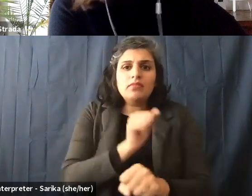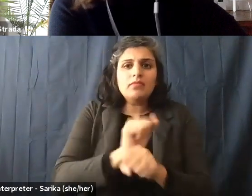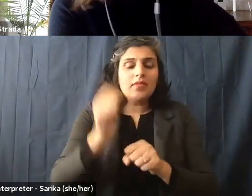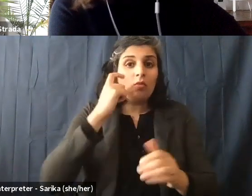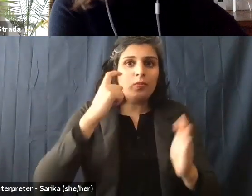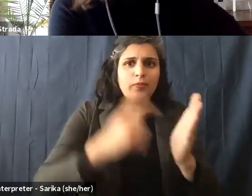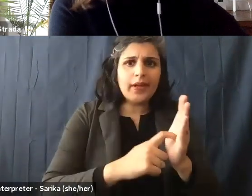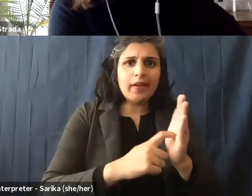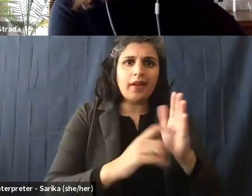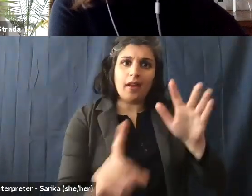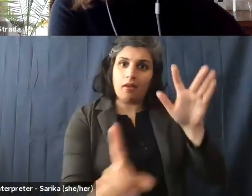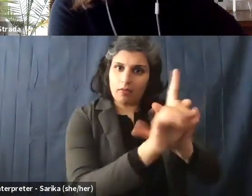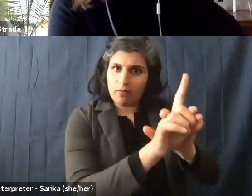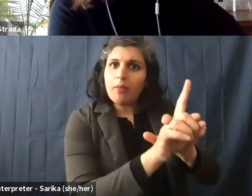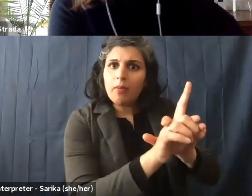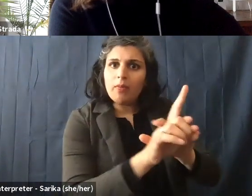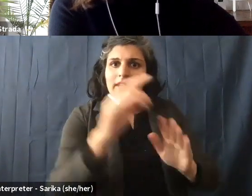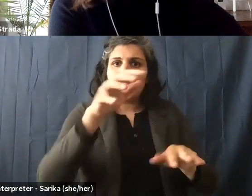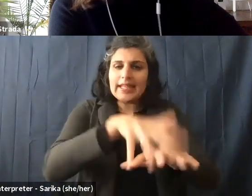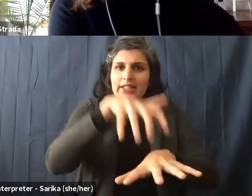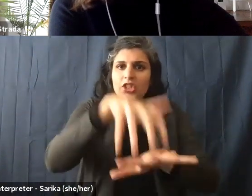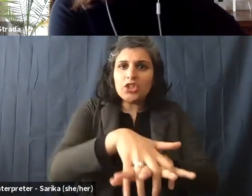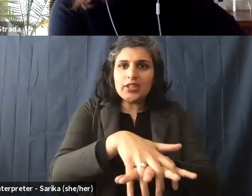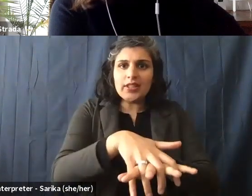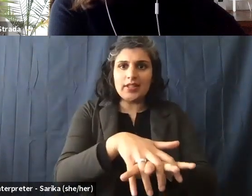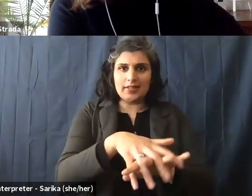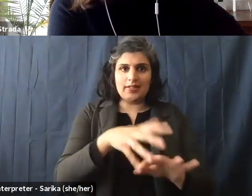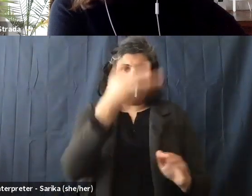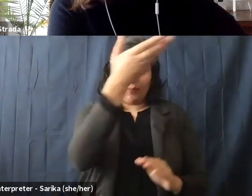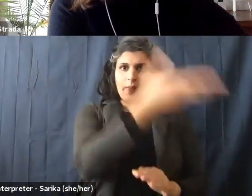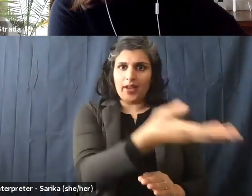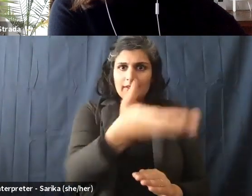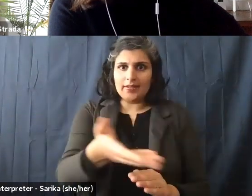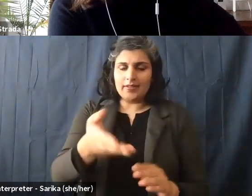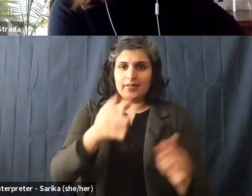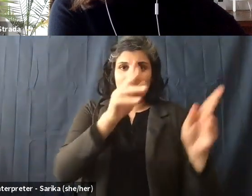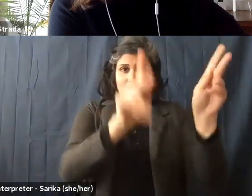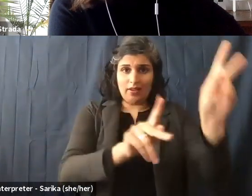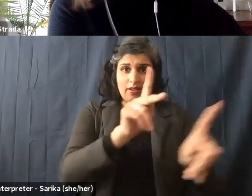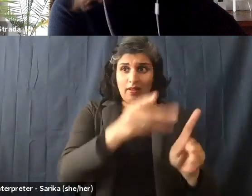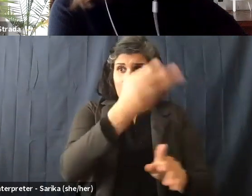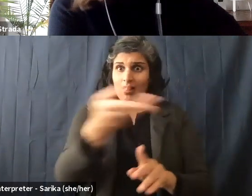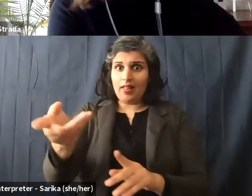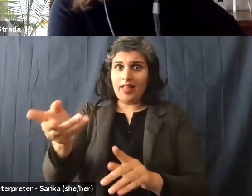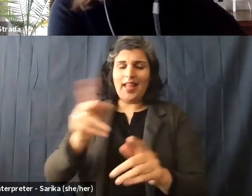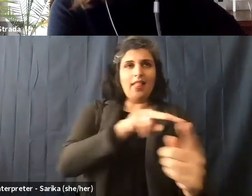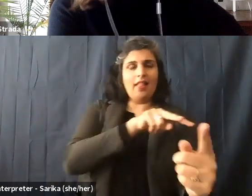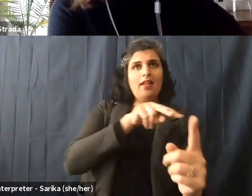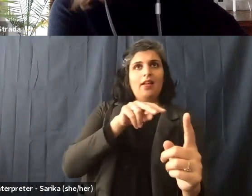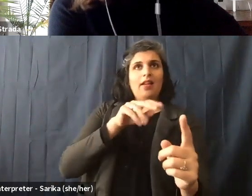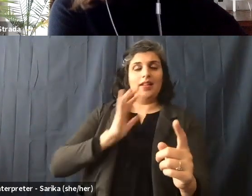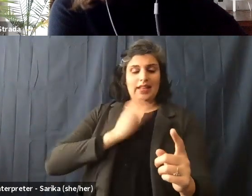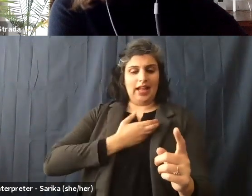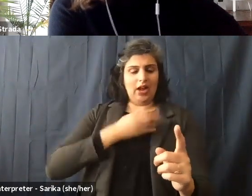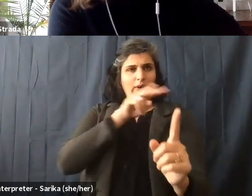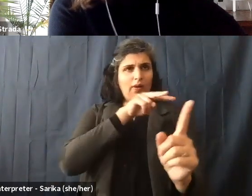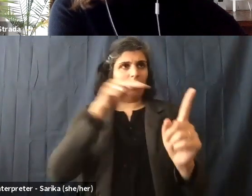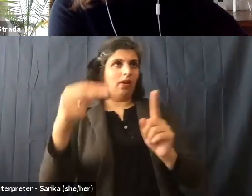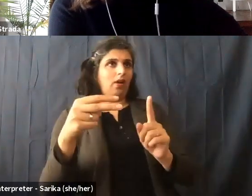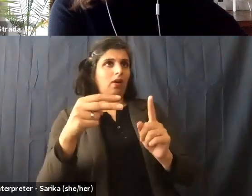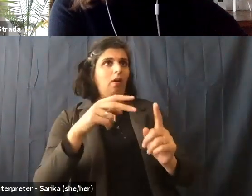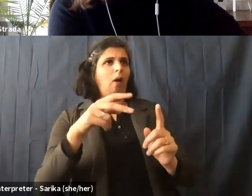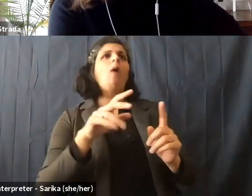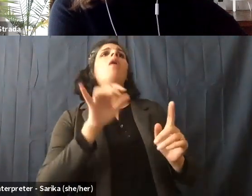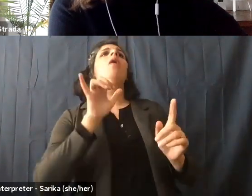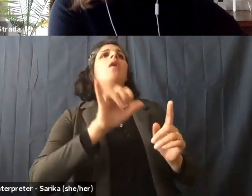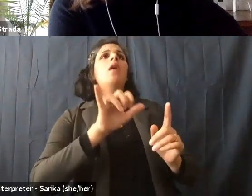history. And in so doing they're shifting our perspectives on a collective history but also, and I